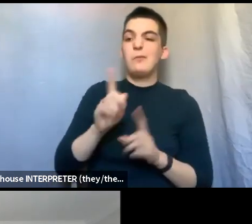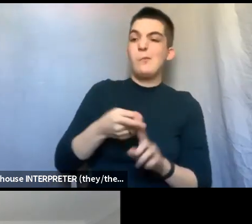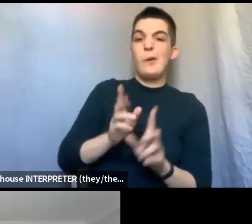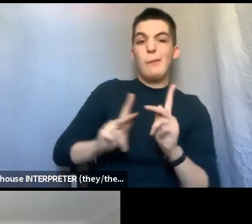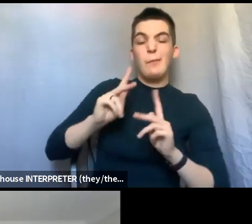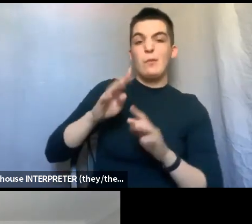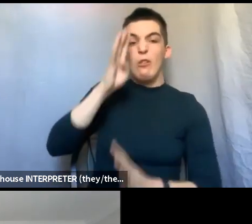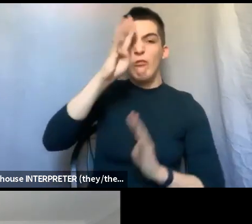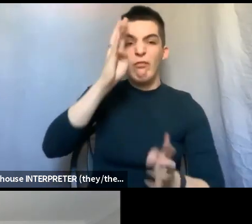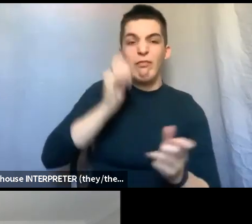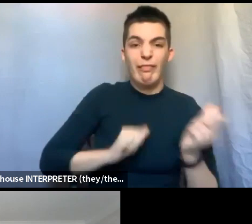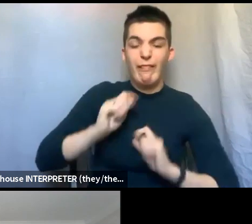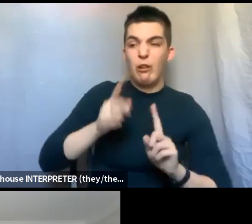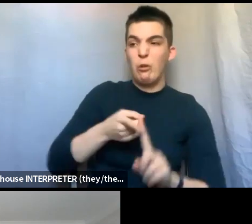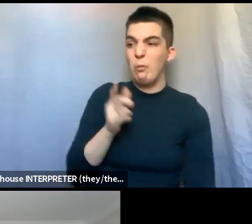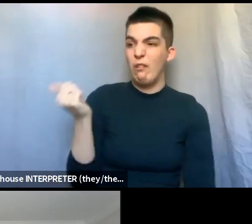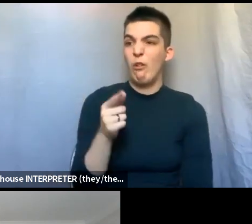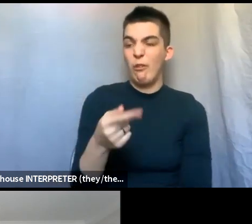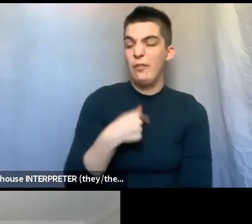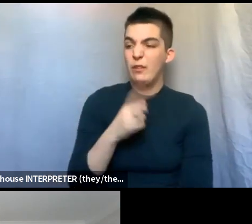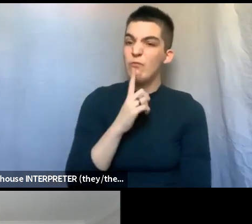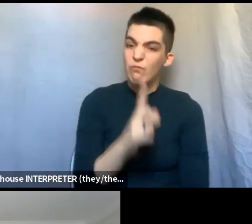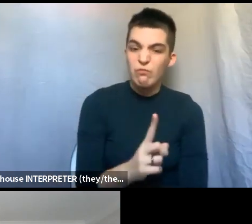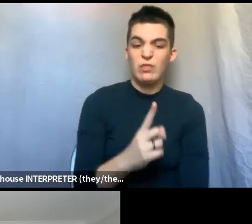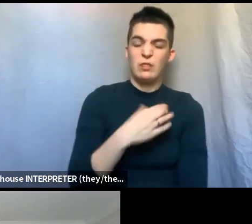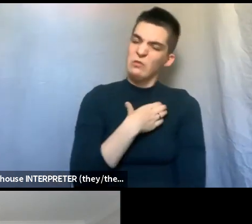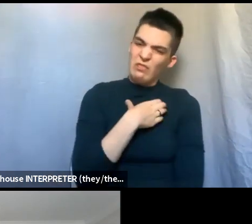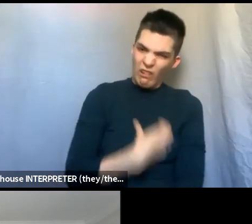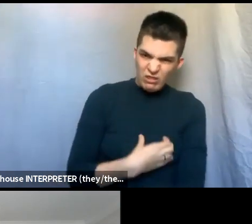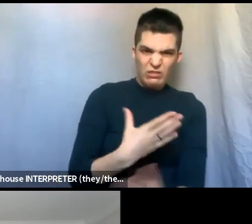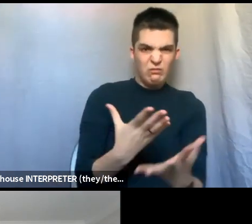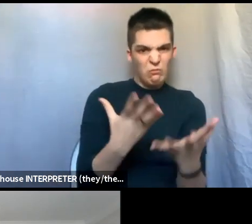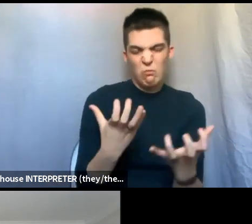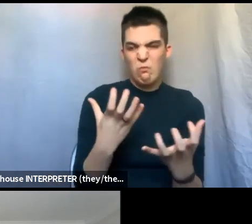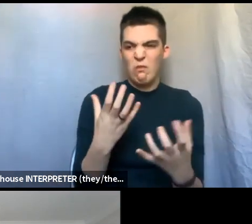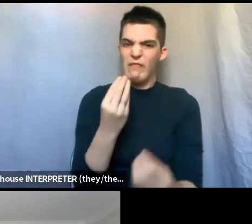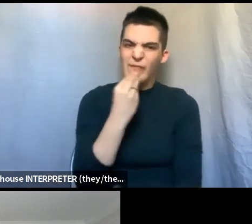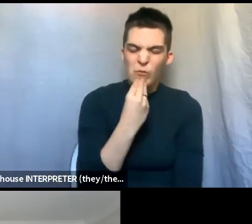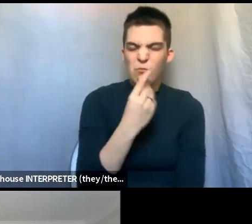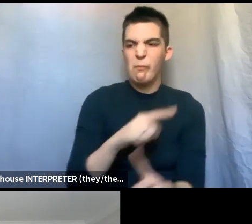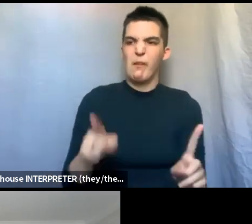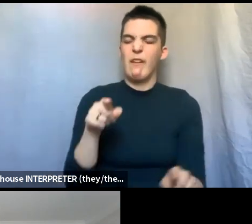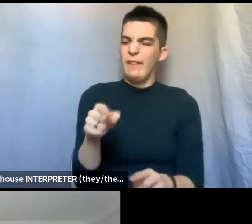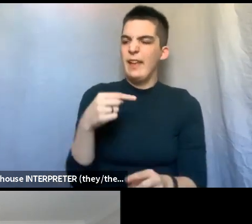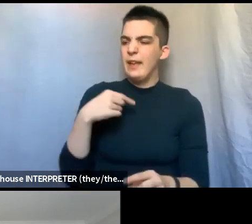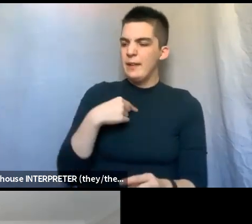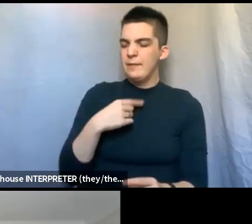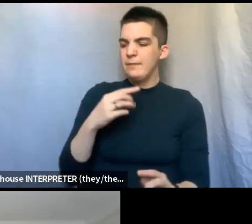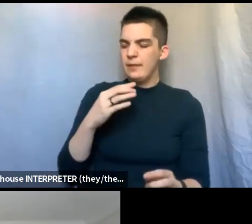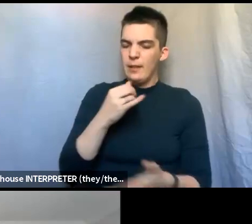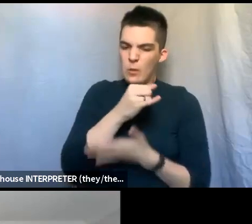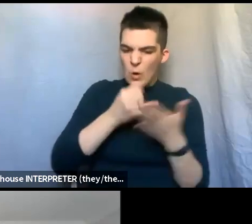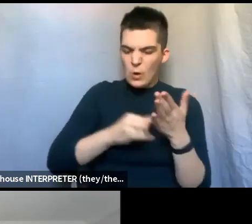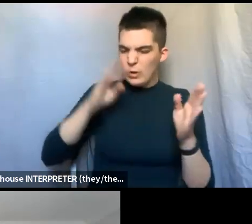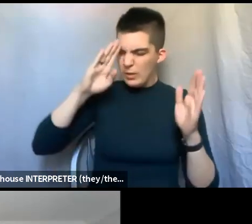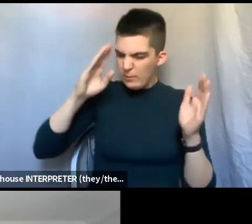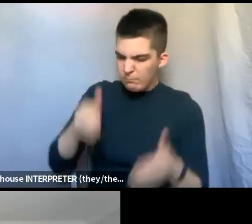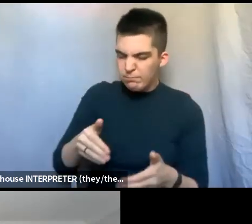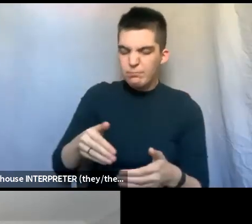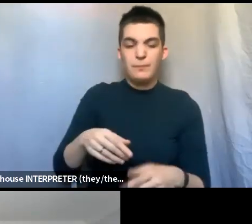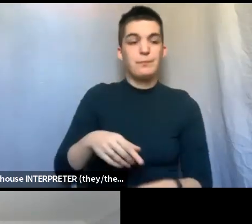2 years. I think you should read Our Toes, The Theater and Its Double. I think you should read Jerzy Kotowski's Towards a